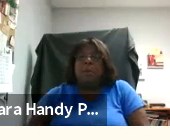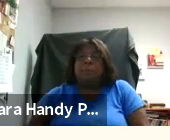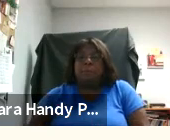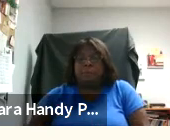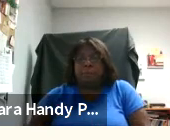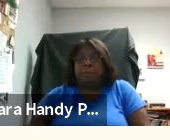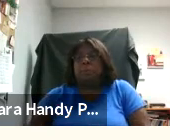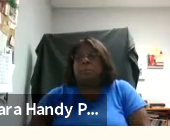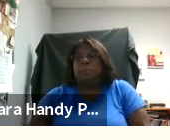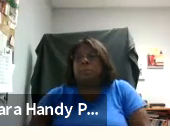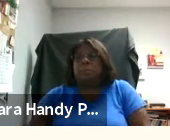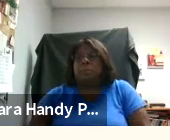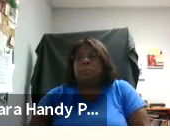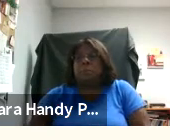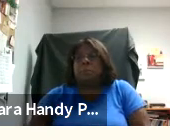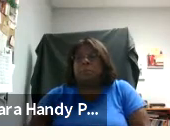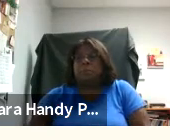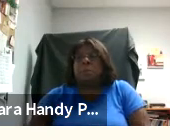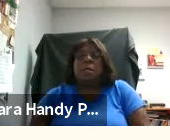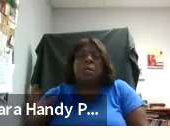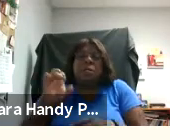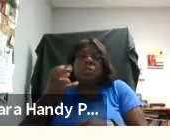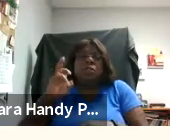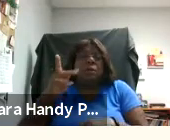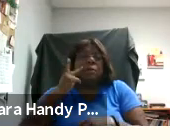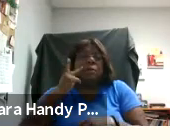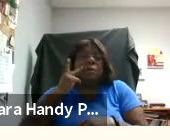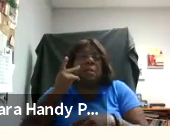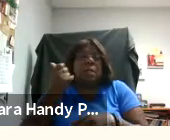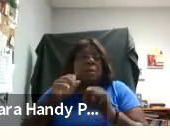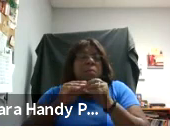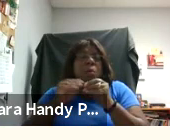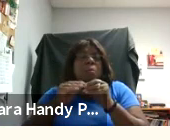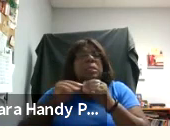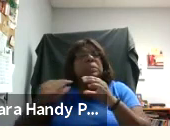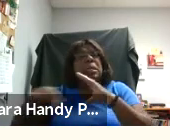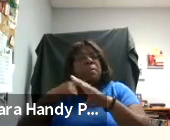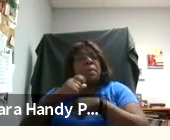And Chuck, if you see any more of those, would you just shoot me an email and I'll make sure that I correct those